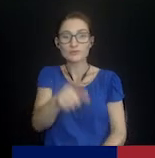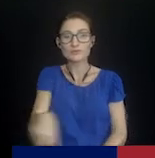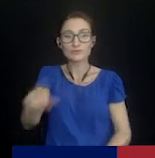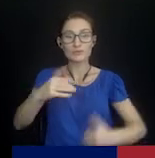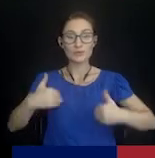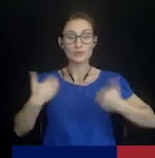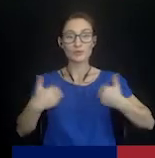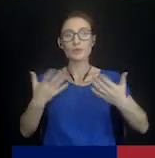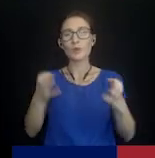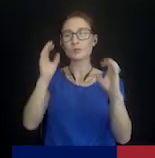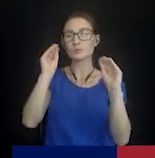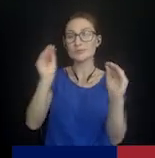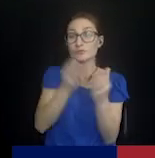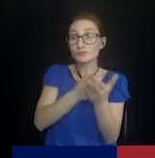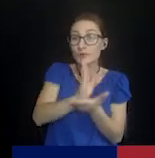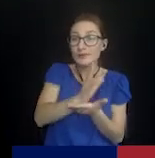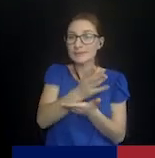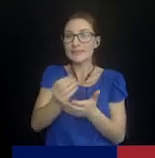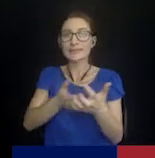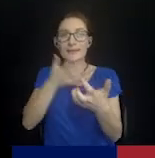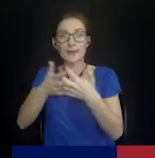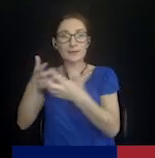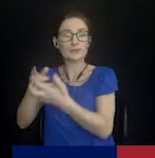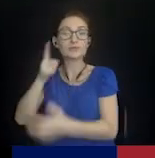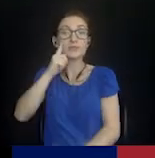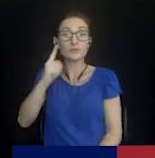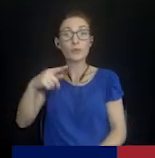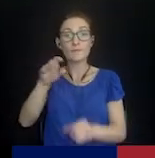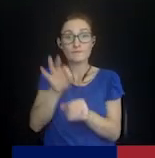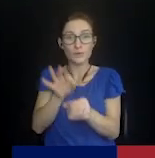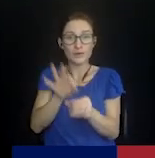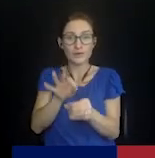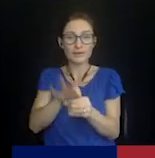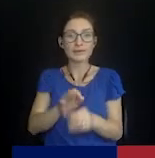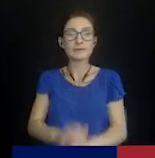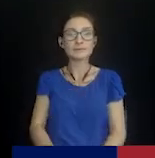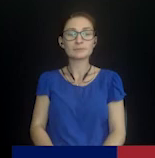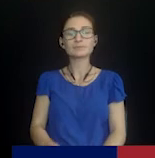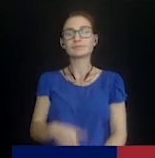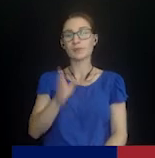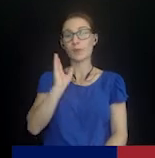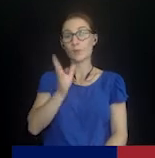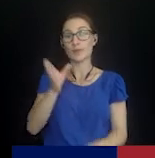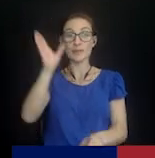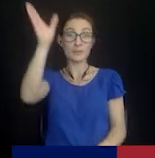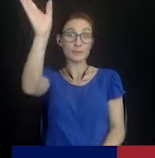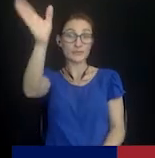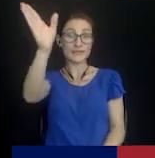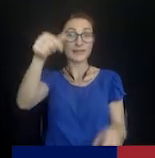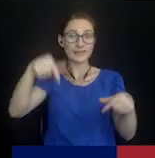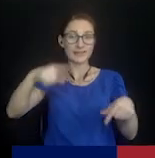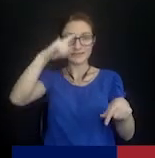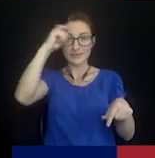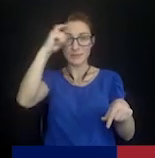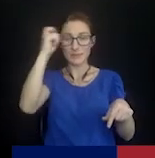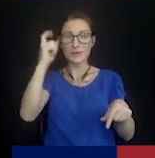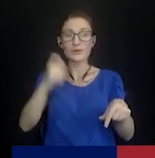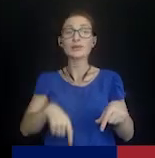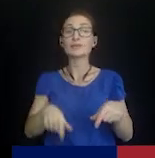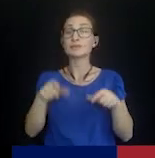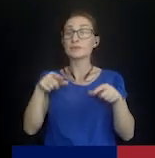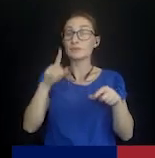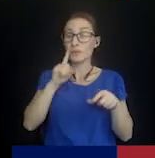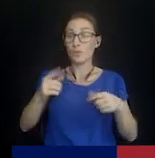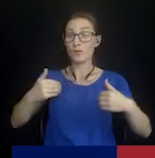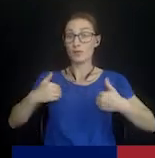them these rights and accommodations that they can have at the polls. And it's actually going to be presented this summer to a group of youth at the Florida